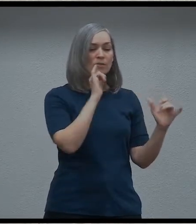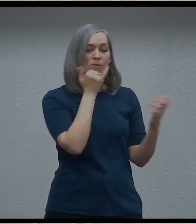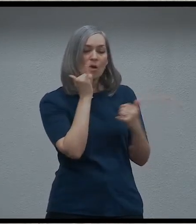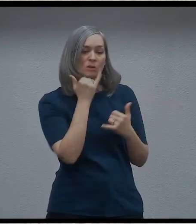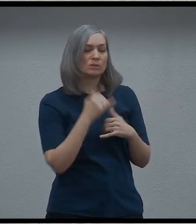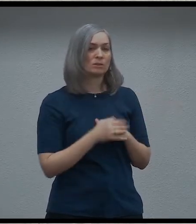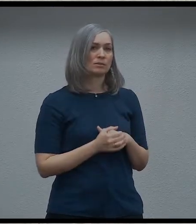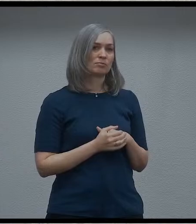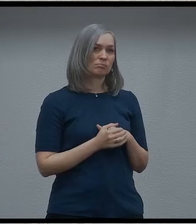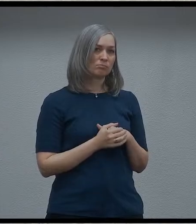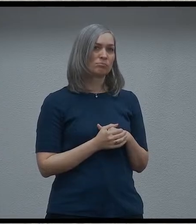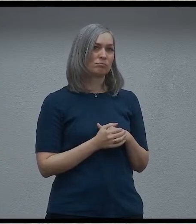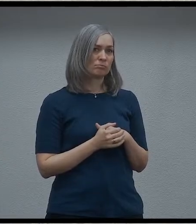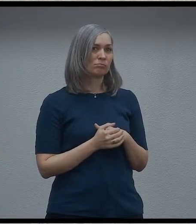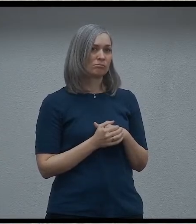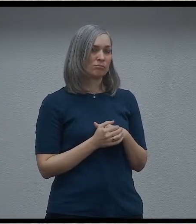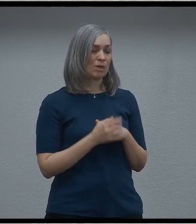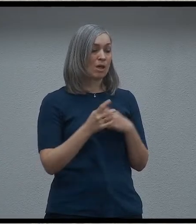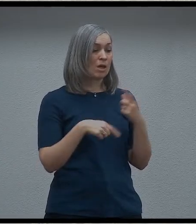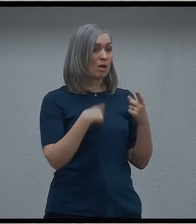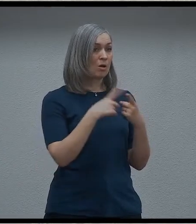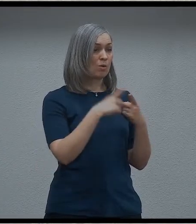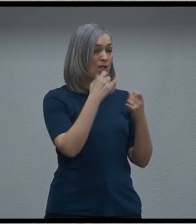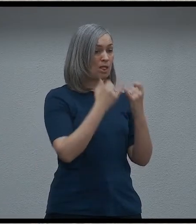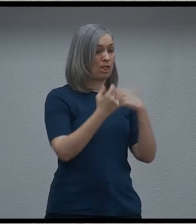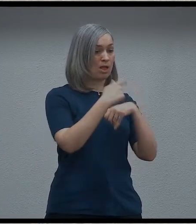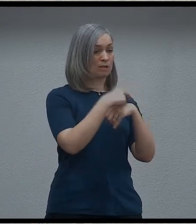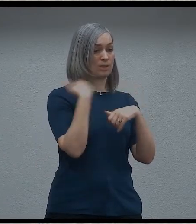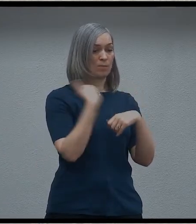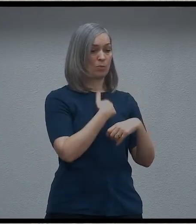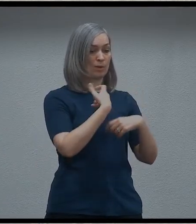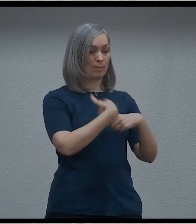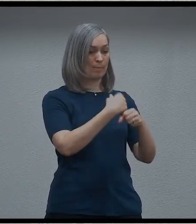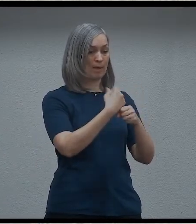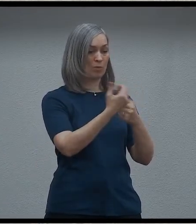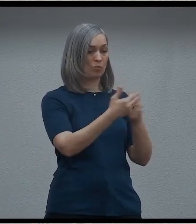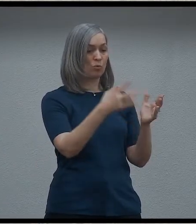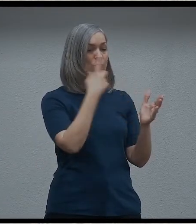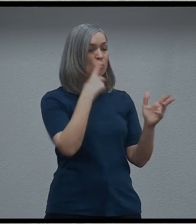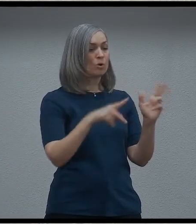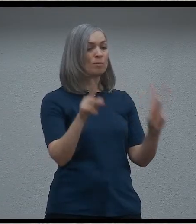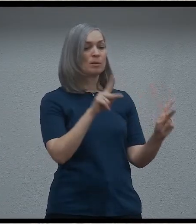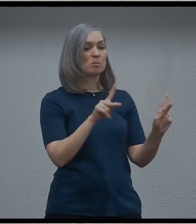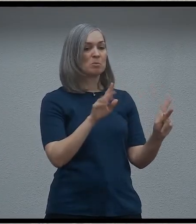faults." When was the last time we made room for people's mistakes?